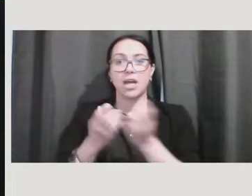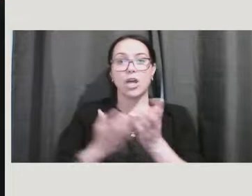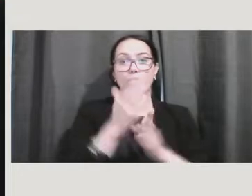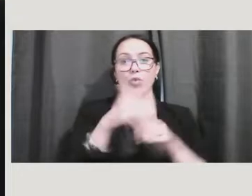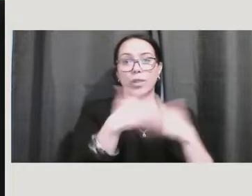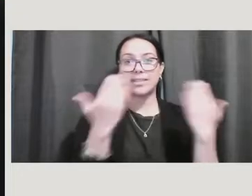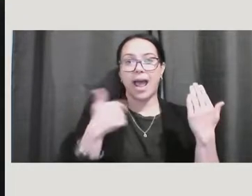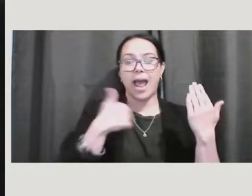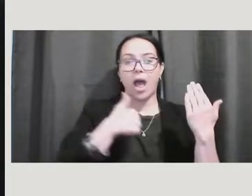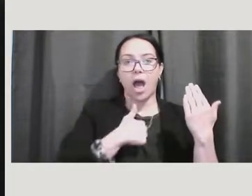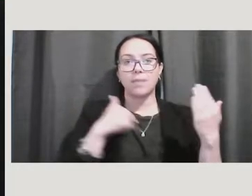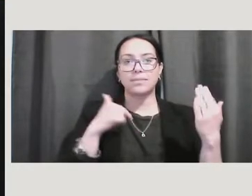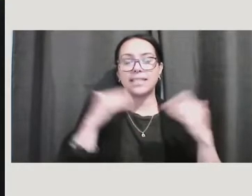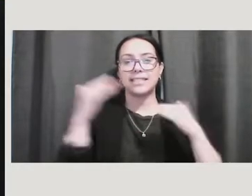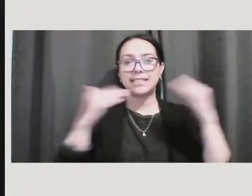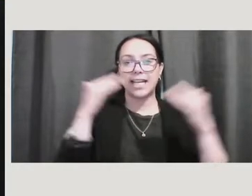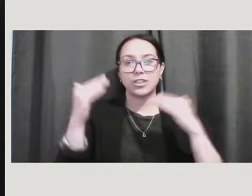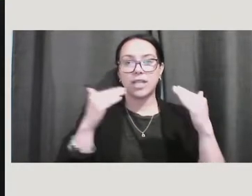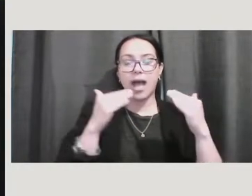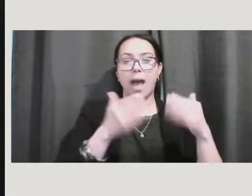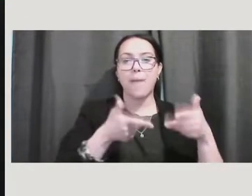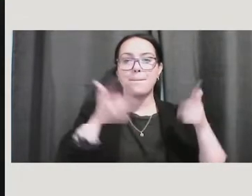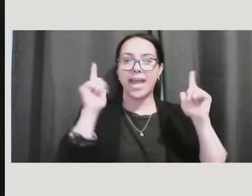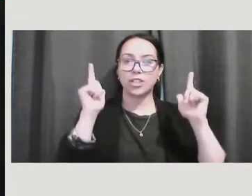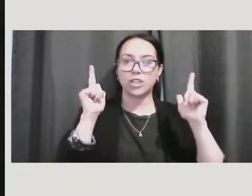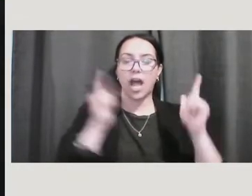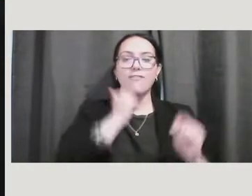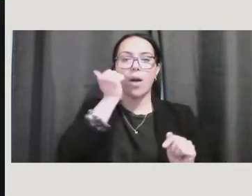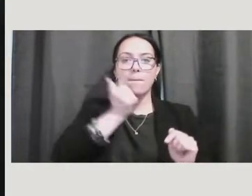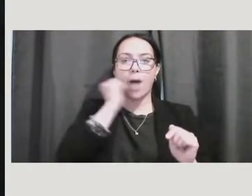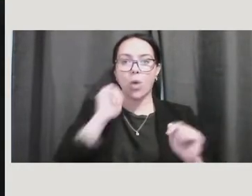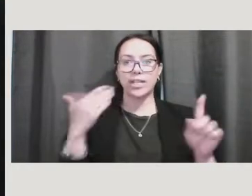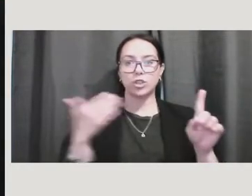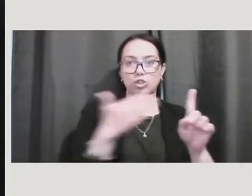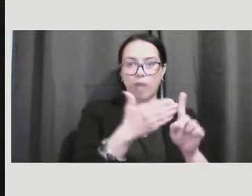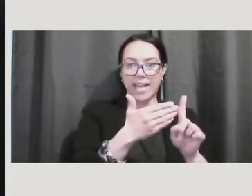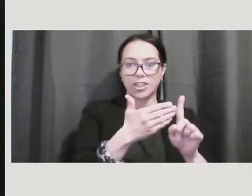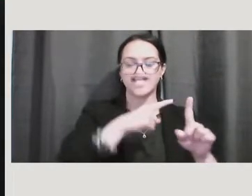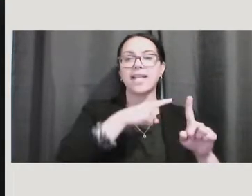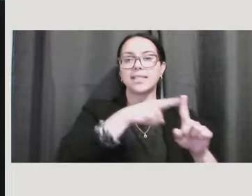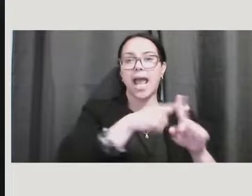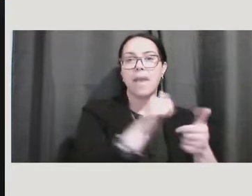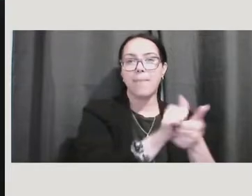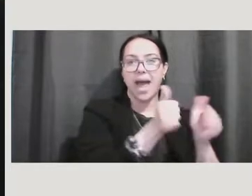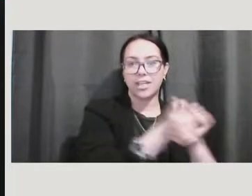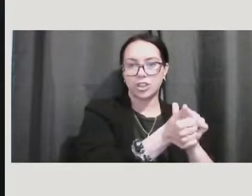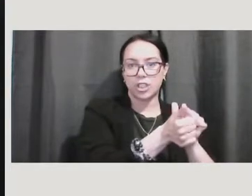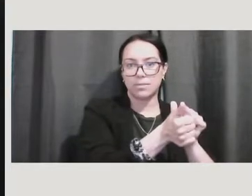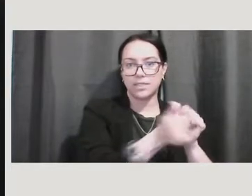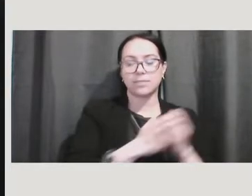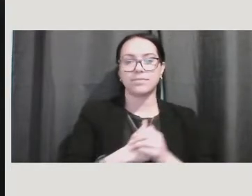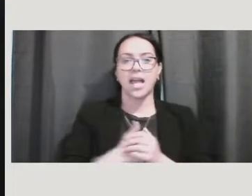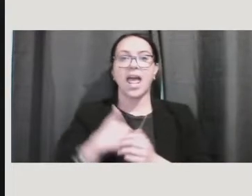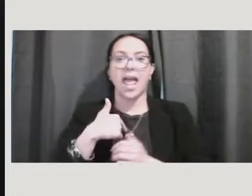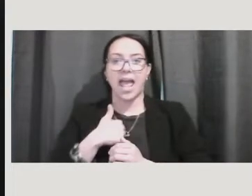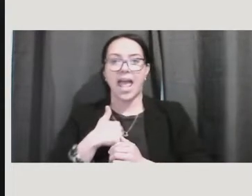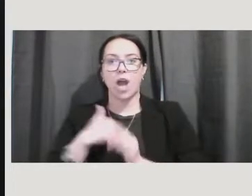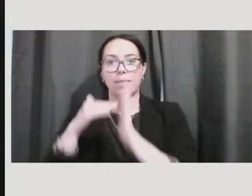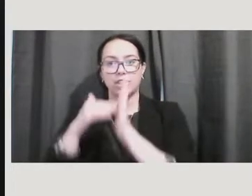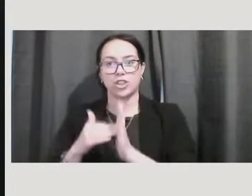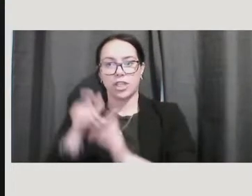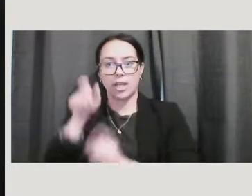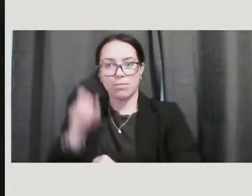Maori strategy and Partnerships and when I'm not working at creative New Zealand I'm the chair of one on the southern near